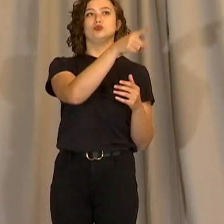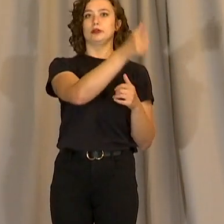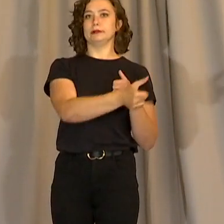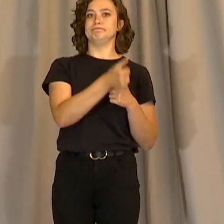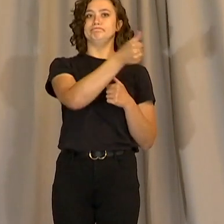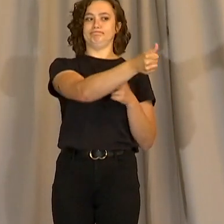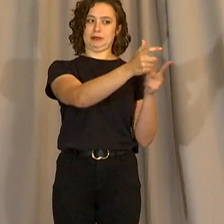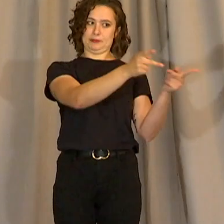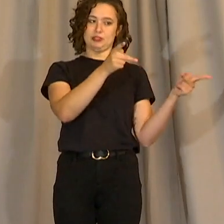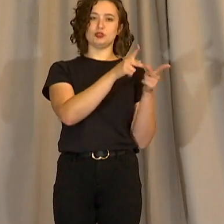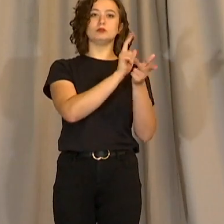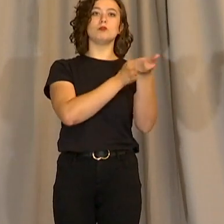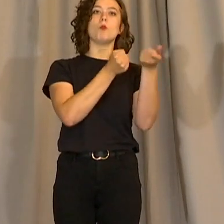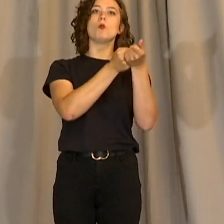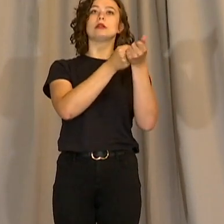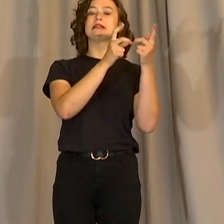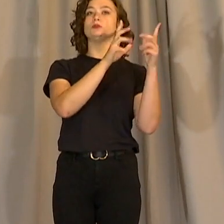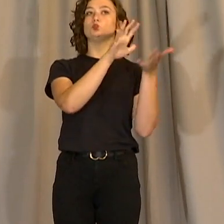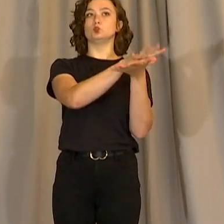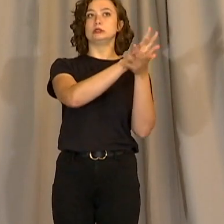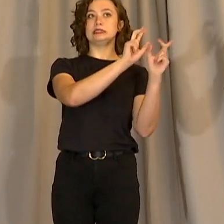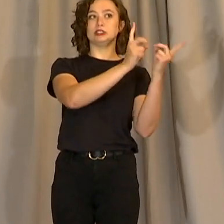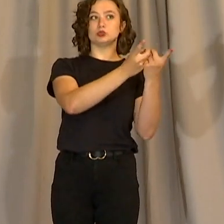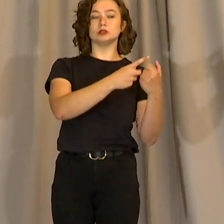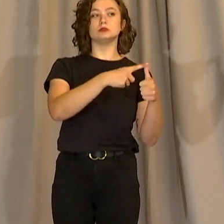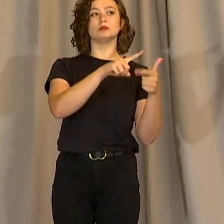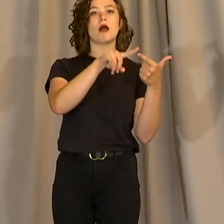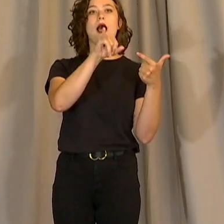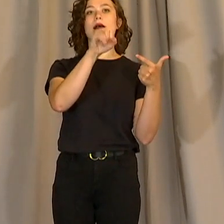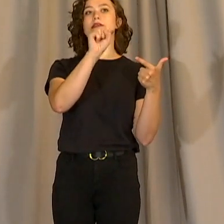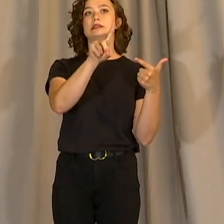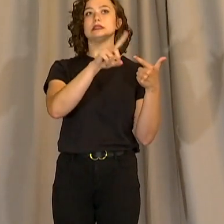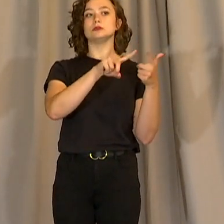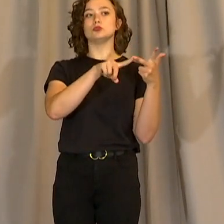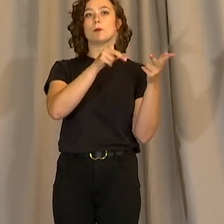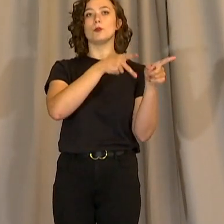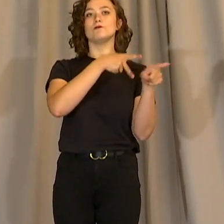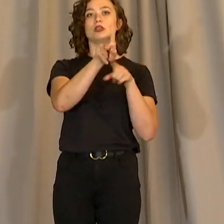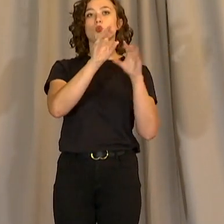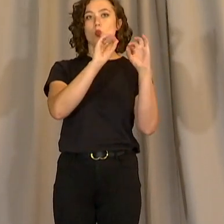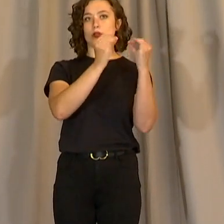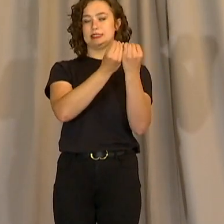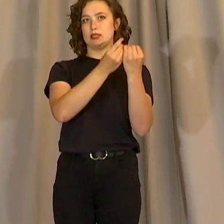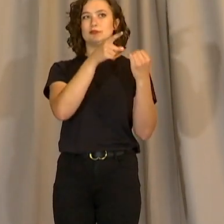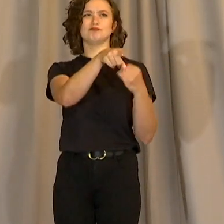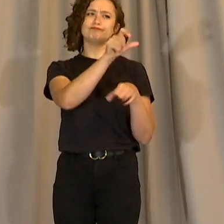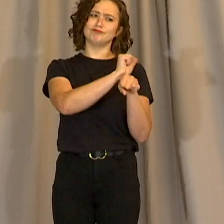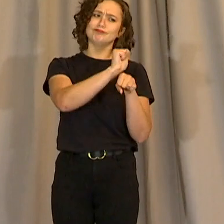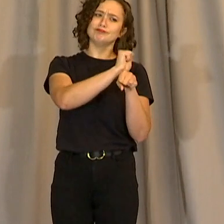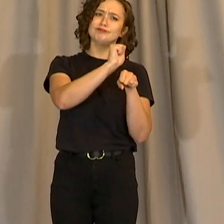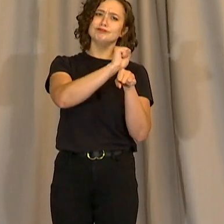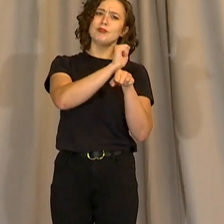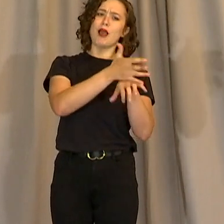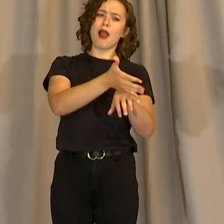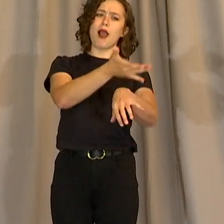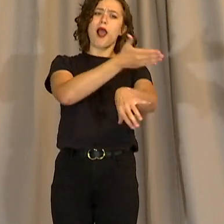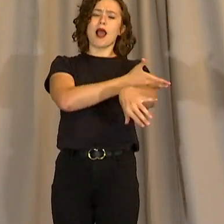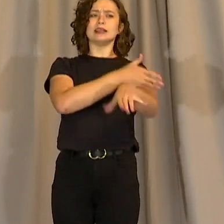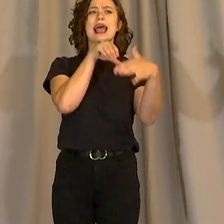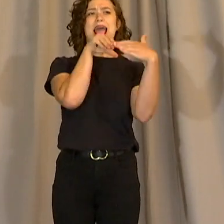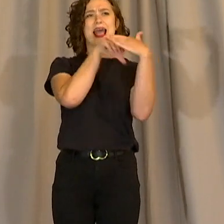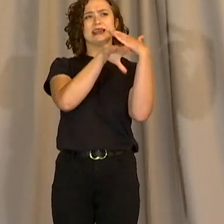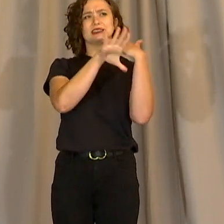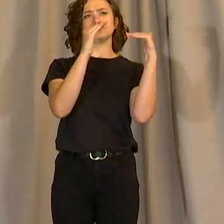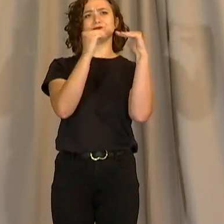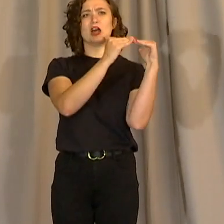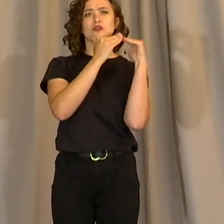and supporting districts, ISDs, and professional organizations as they work towards access, fairness, and belonging